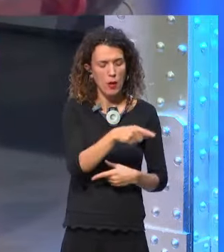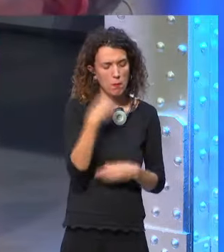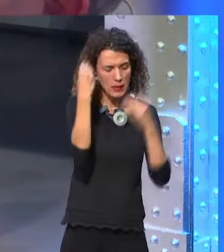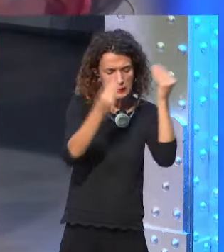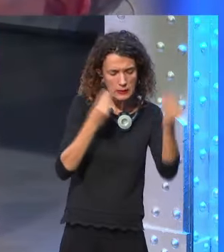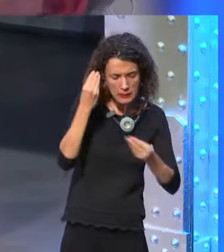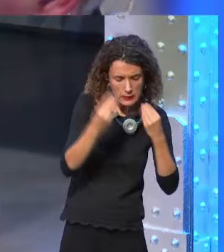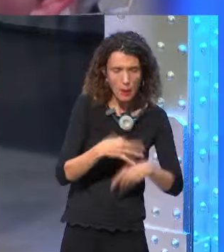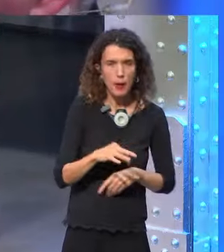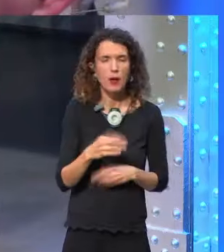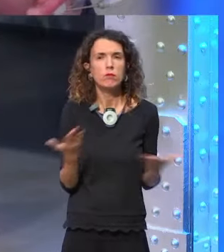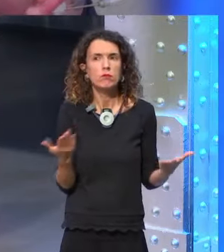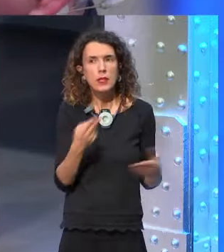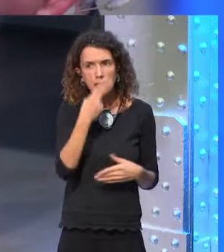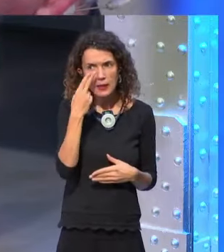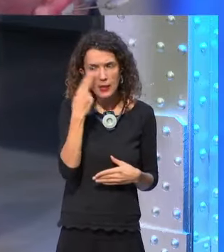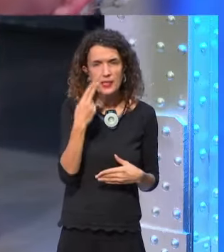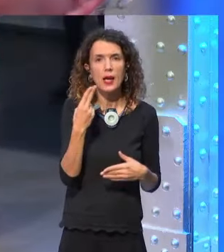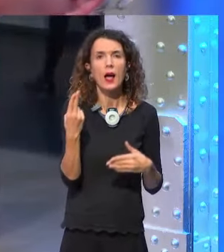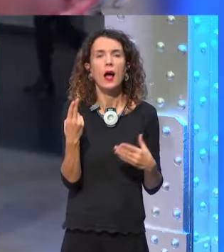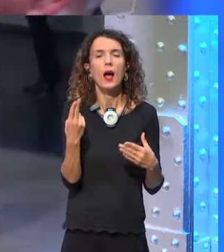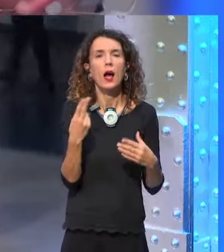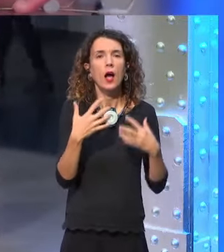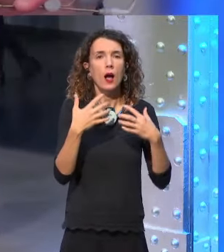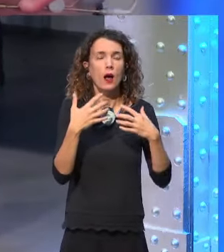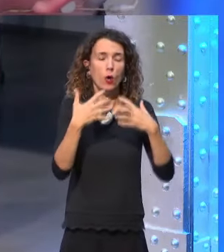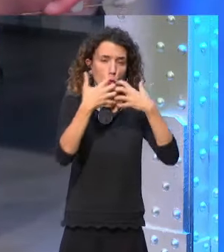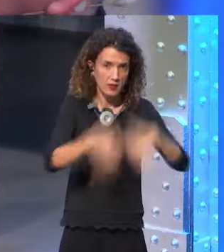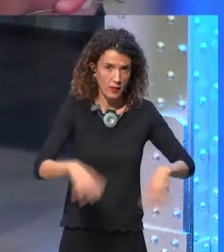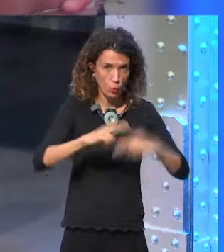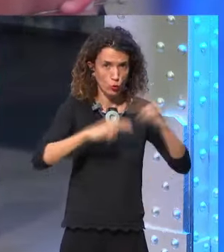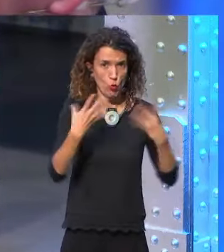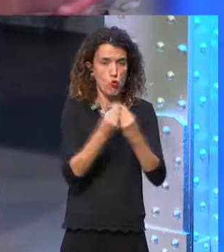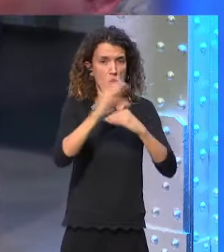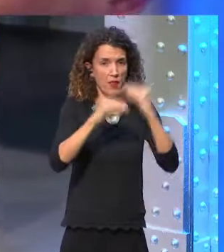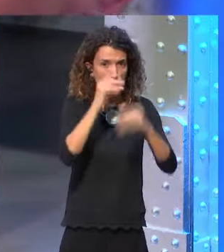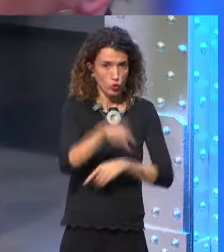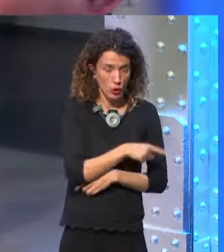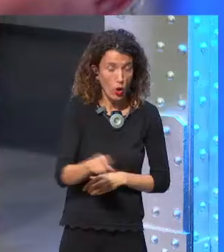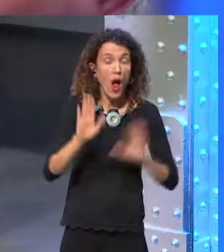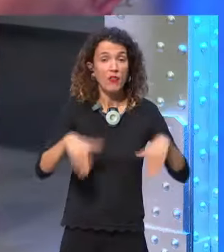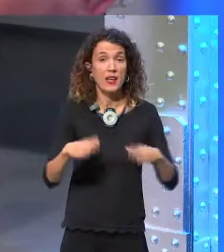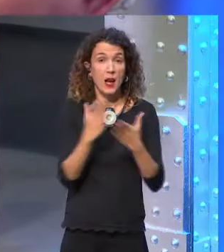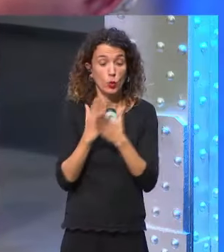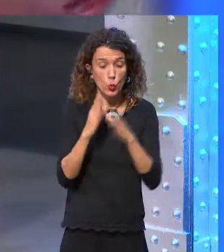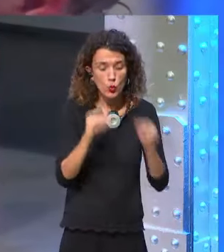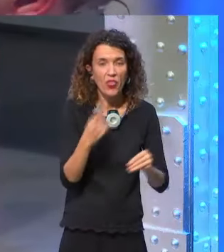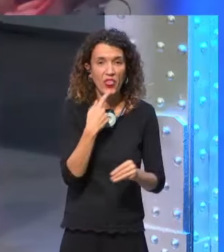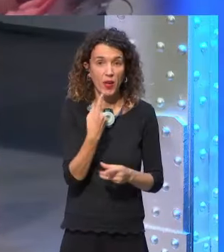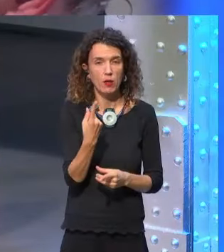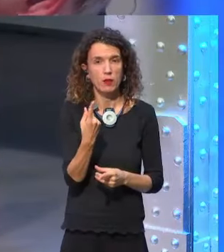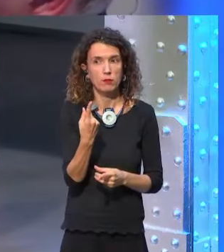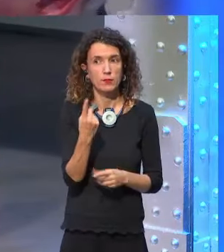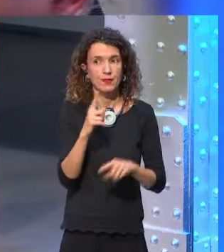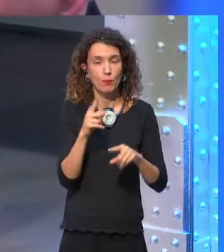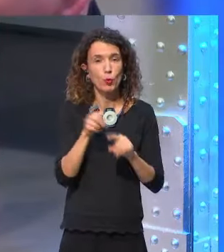construction. And his study concluded it's economically it's not worth doing it.